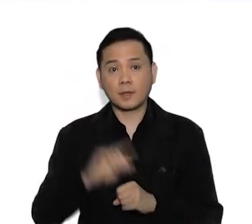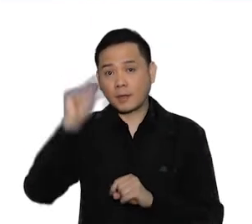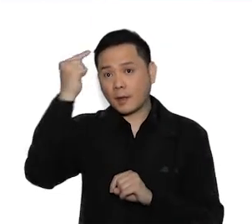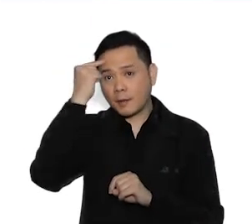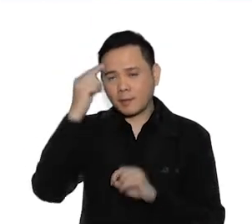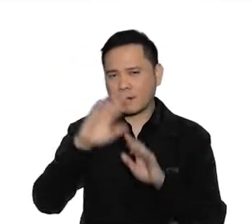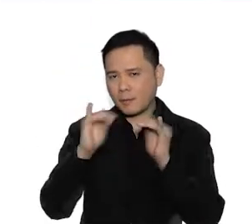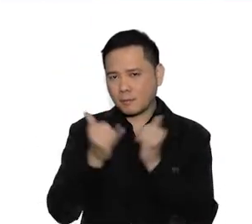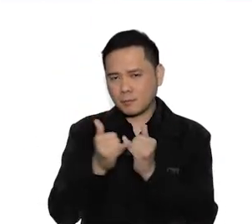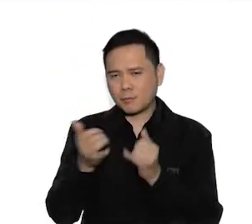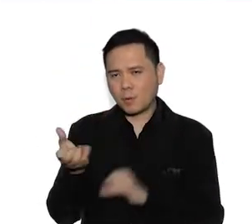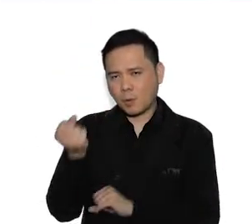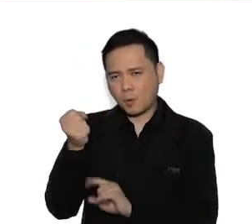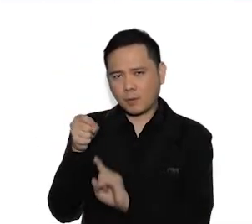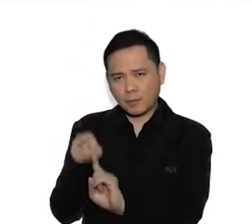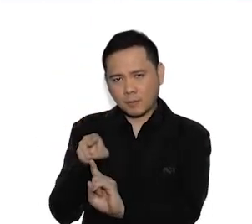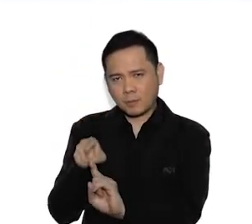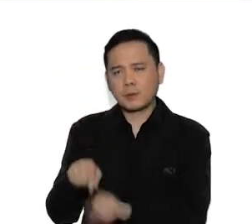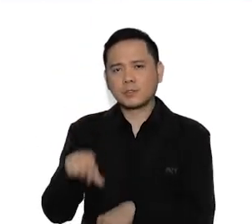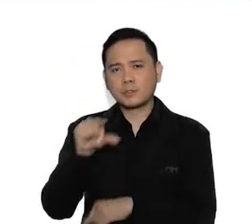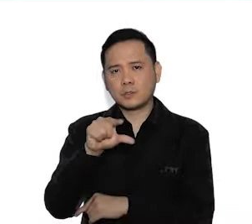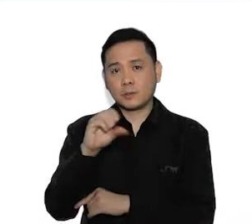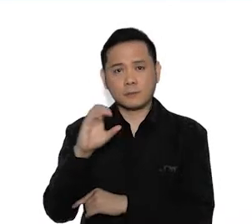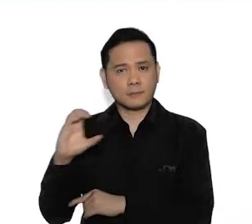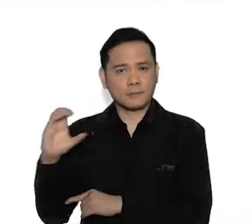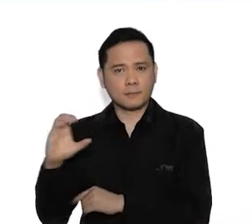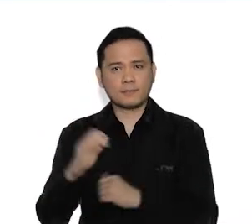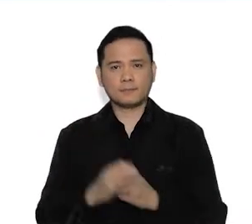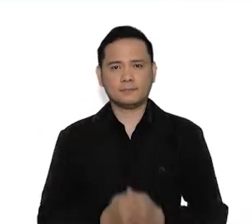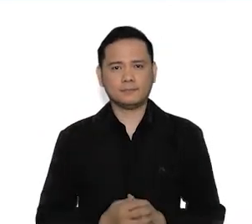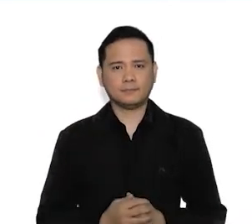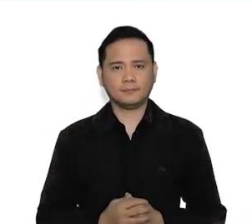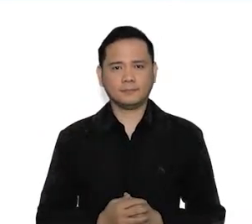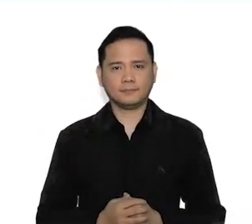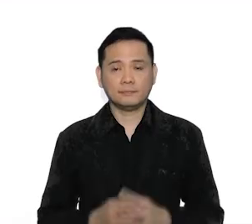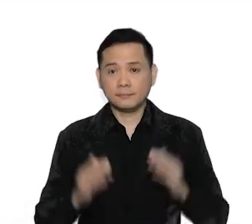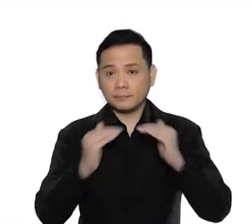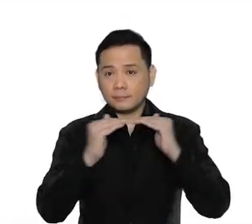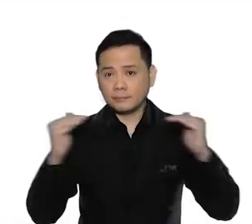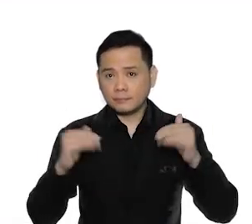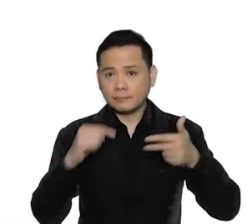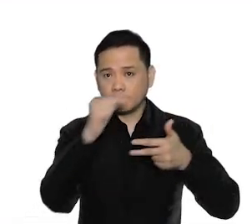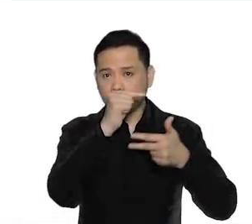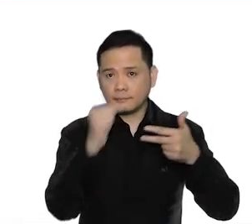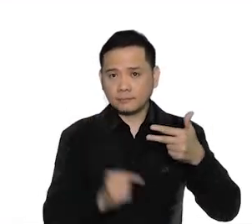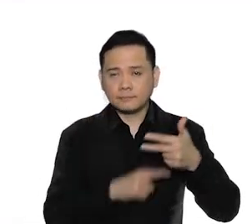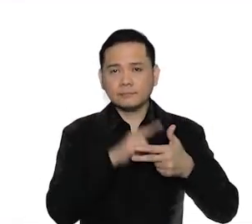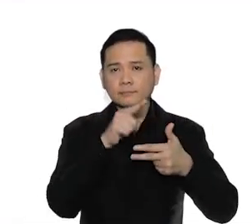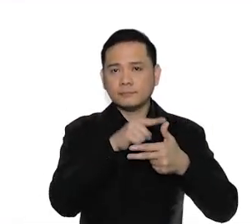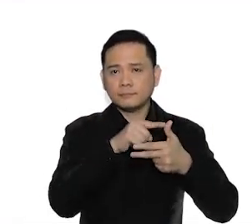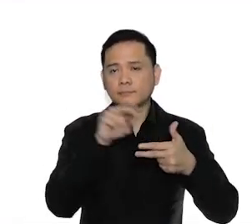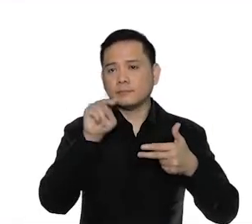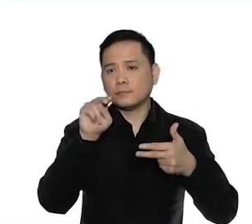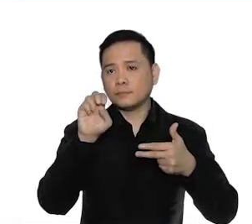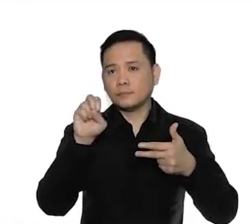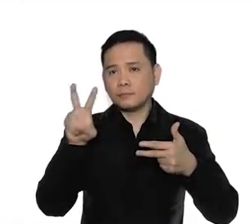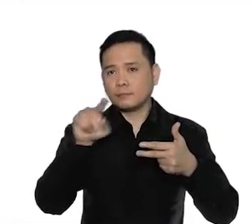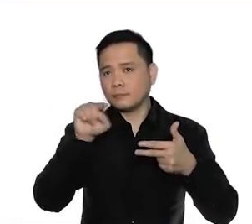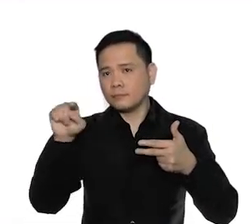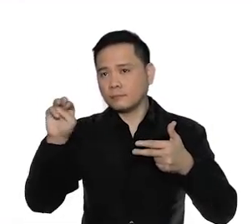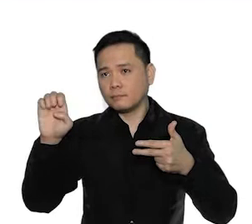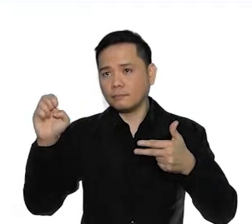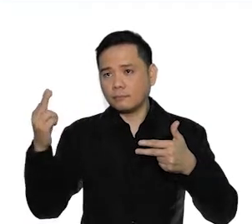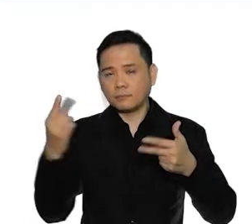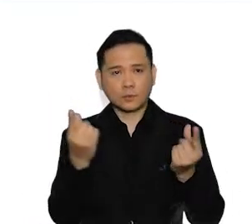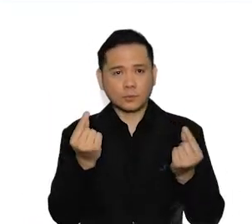and government-owned and controlled corporations, or GOCCs. In the first stage, which takes place from